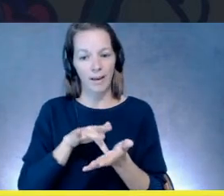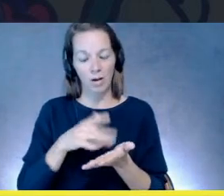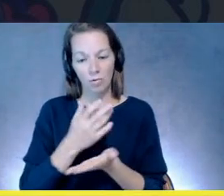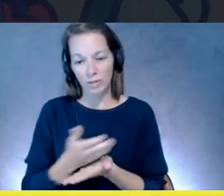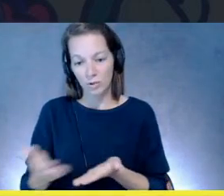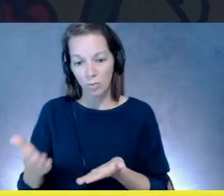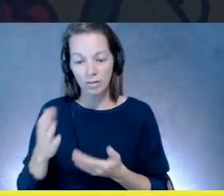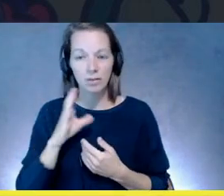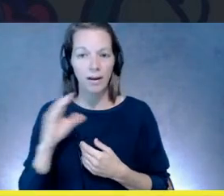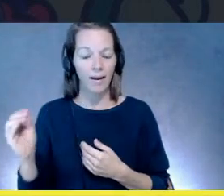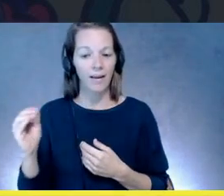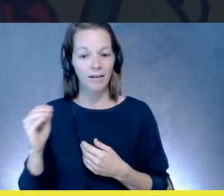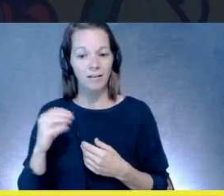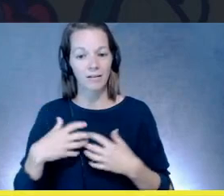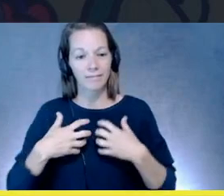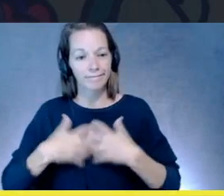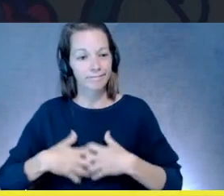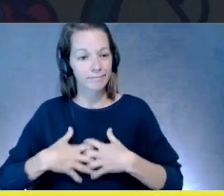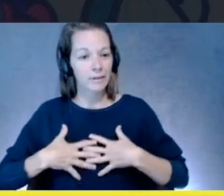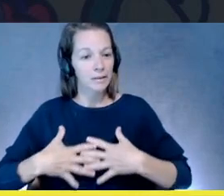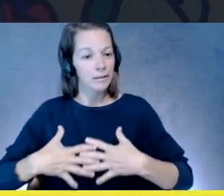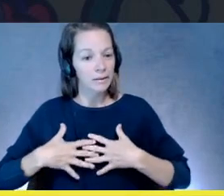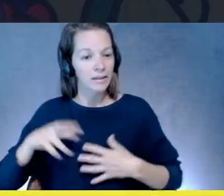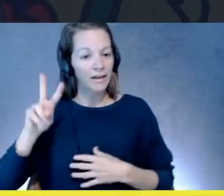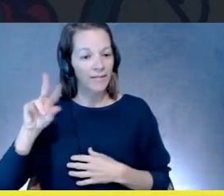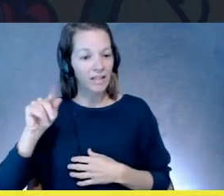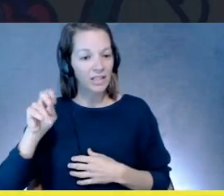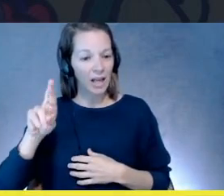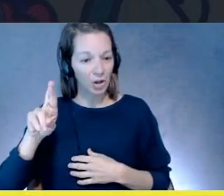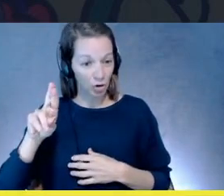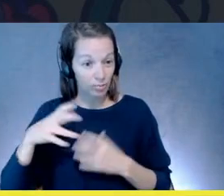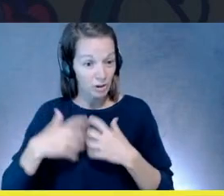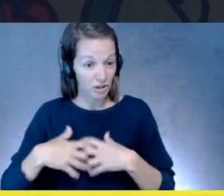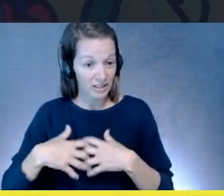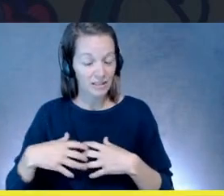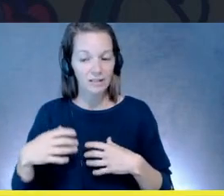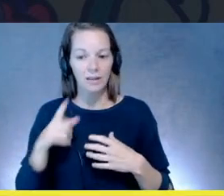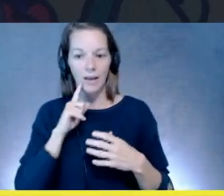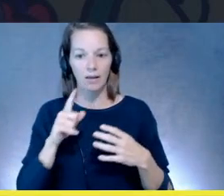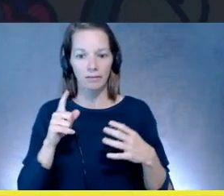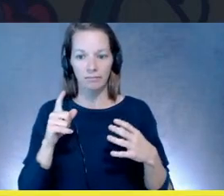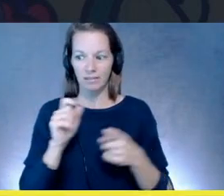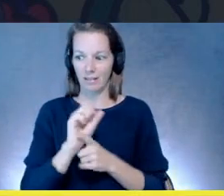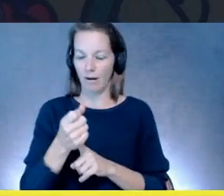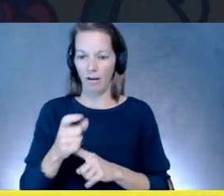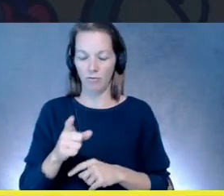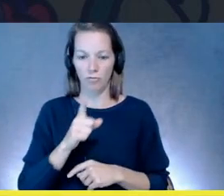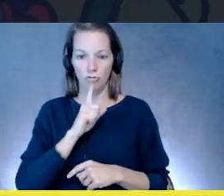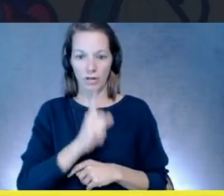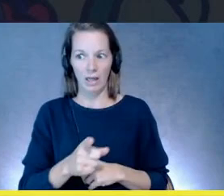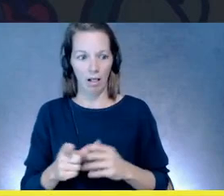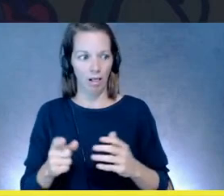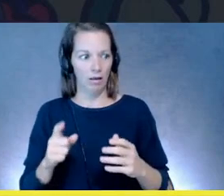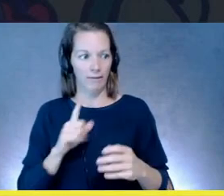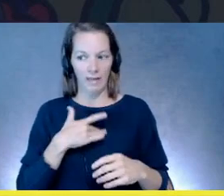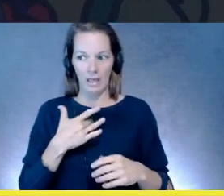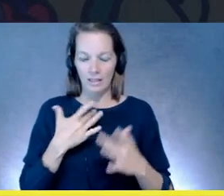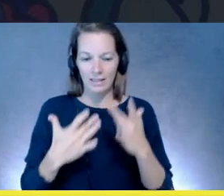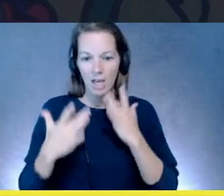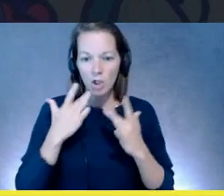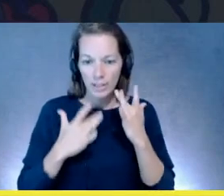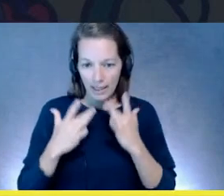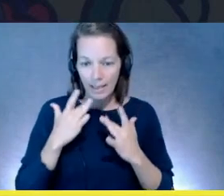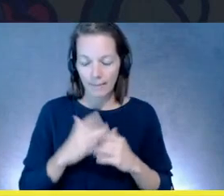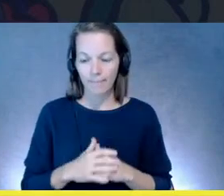particular ventilators, in the public mind, and create a circumstance of realistic scarcity for the public that we can